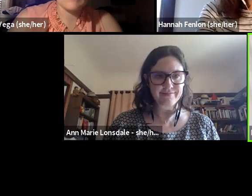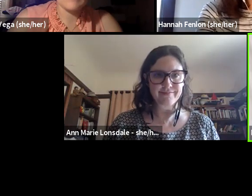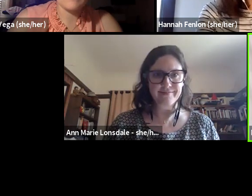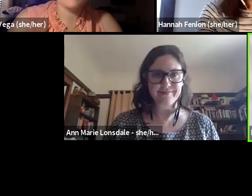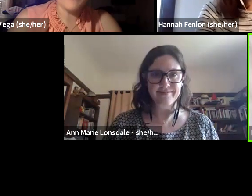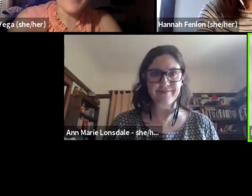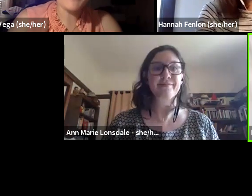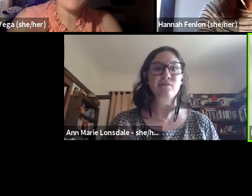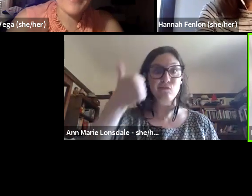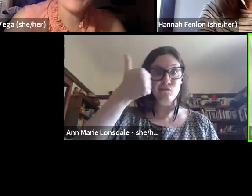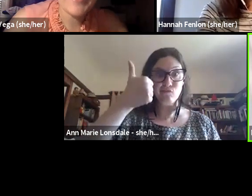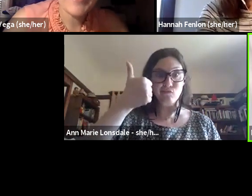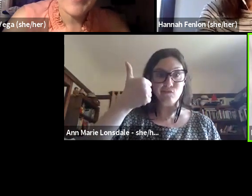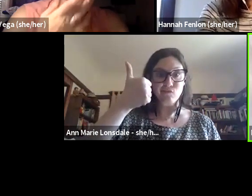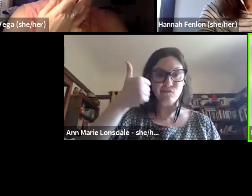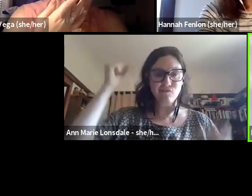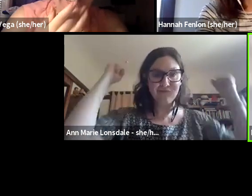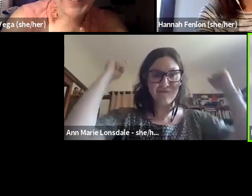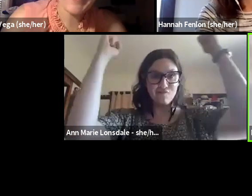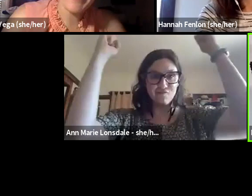How about I unmute myself? There we go.